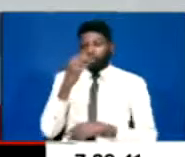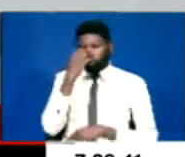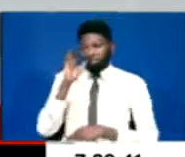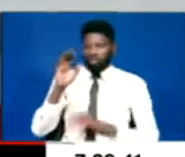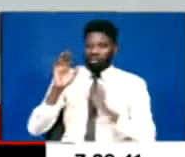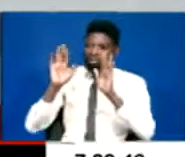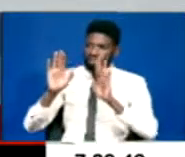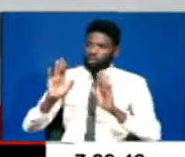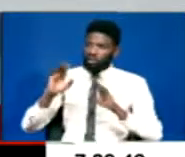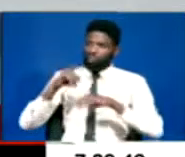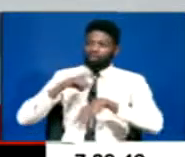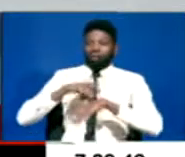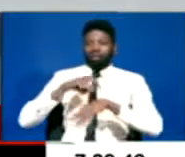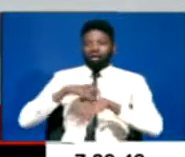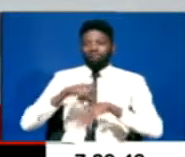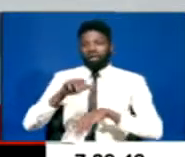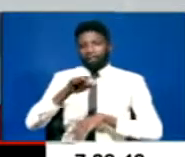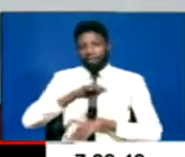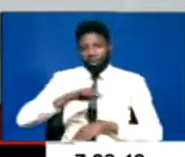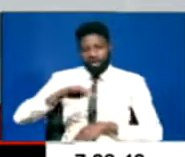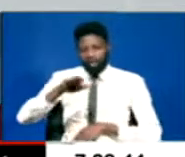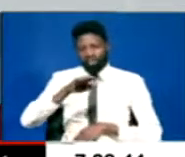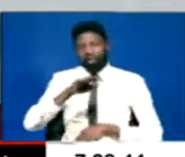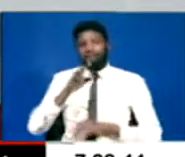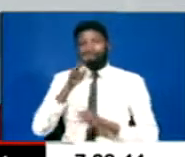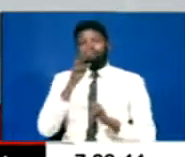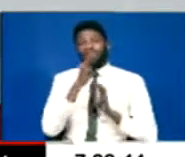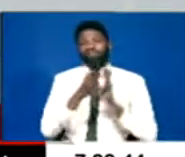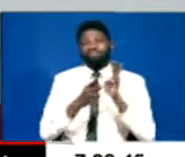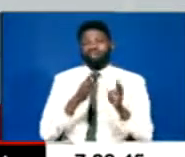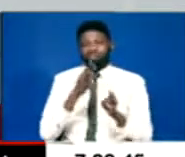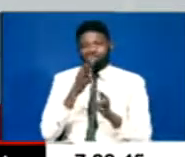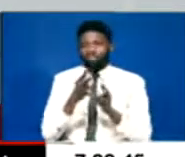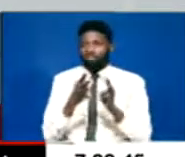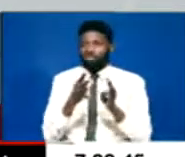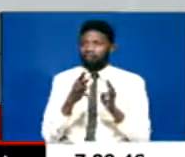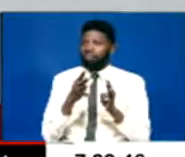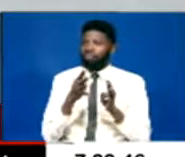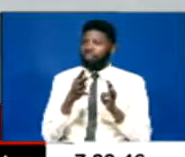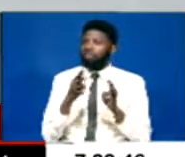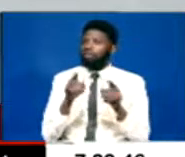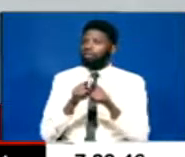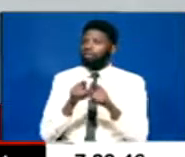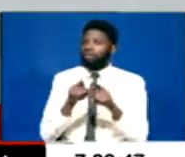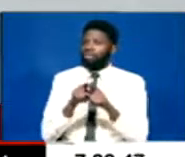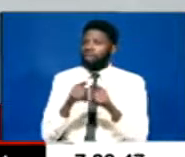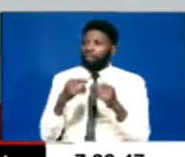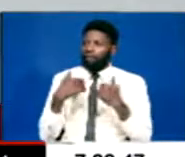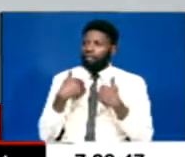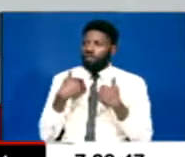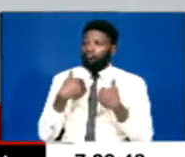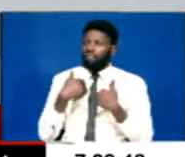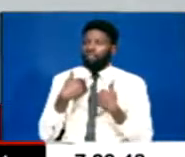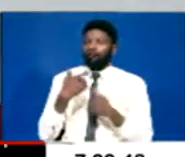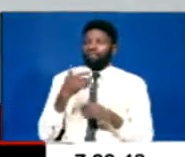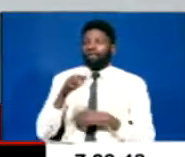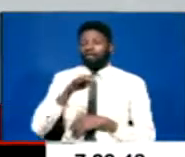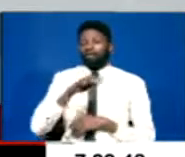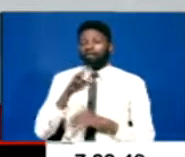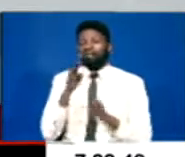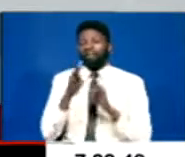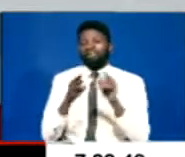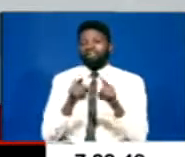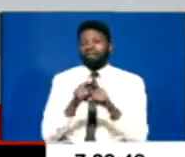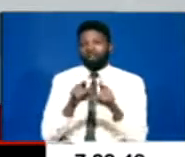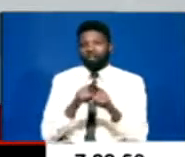around Githurai, Kasarani area, he draws very large crowds. Mm. It would have made sense for him to be in Kasarani, while you know that Raila